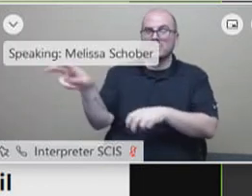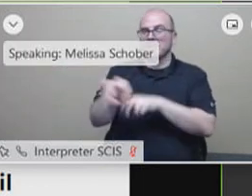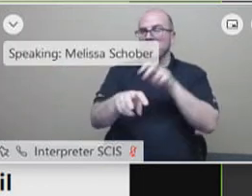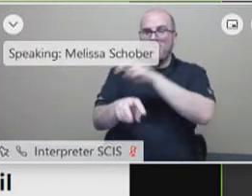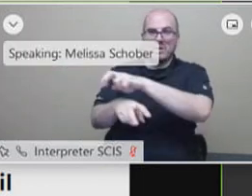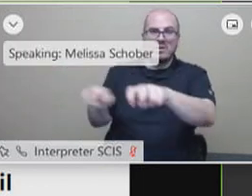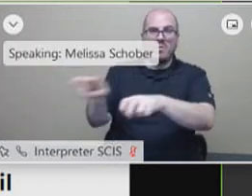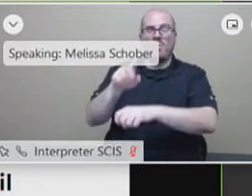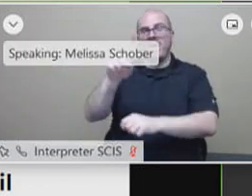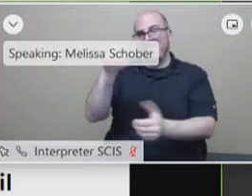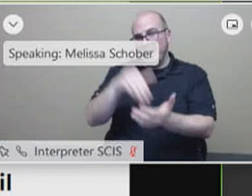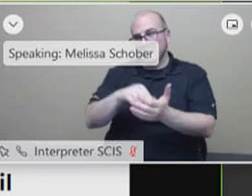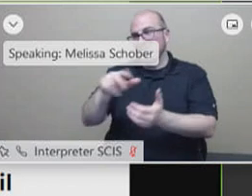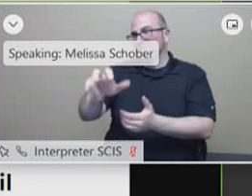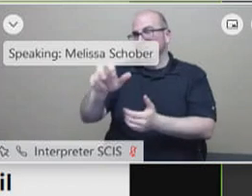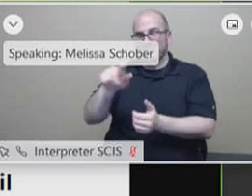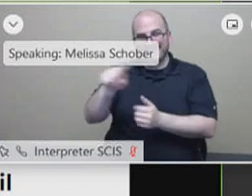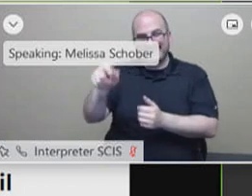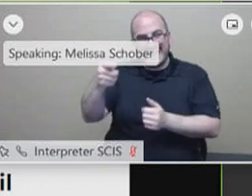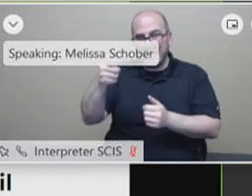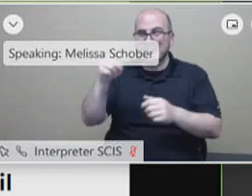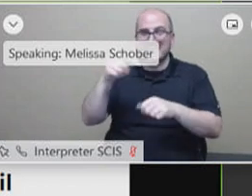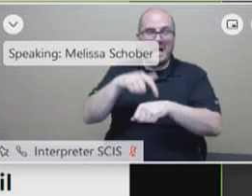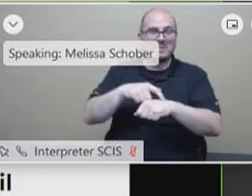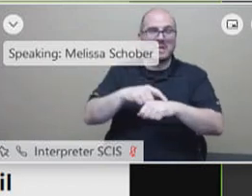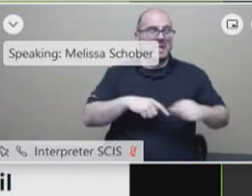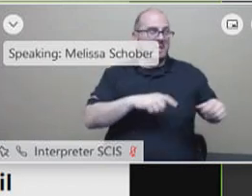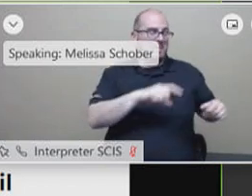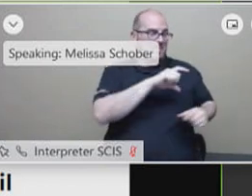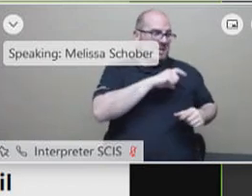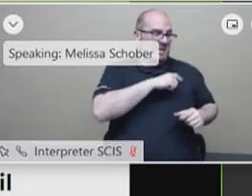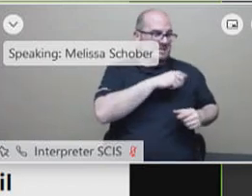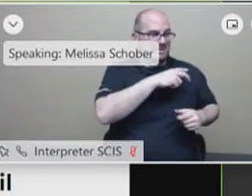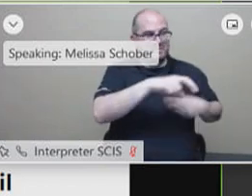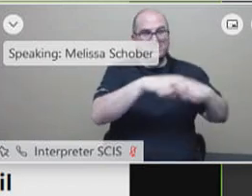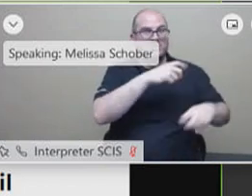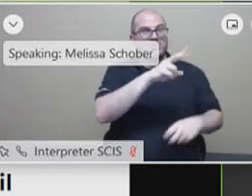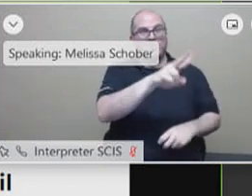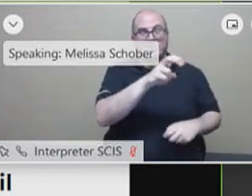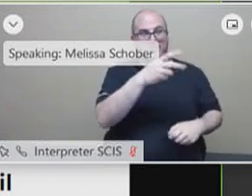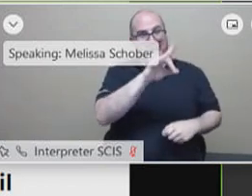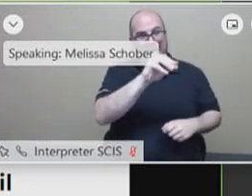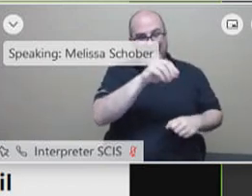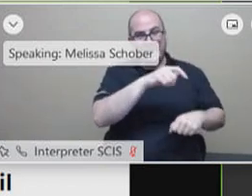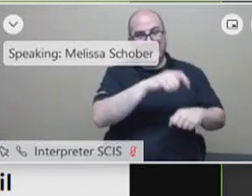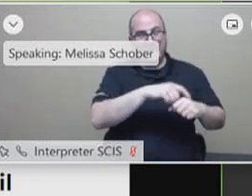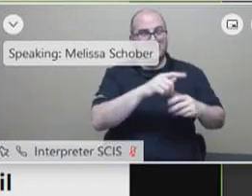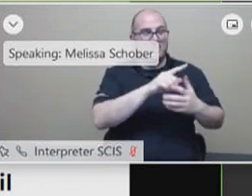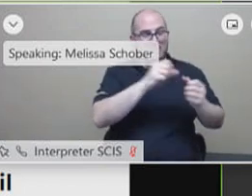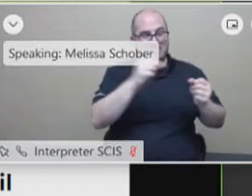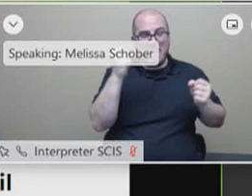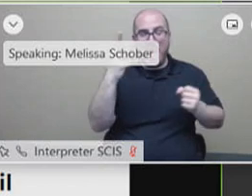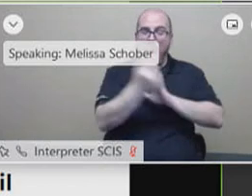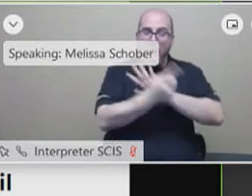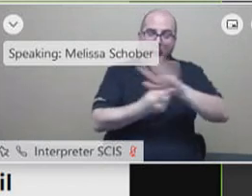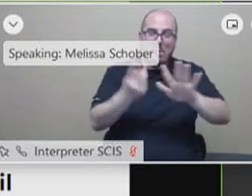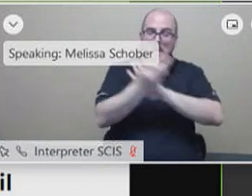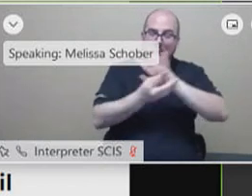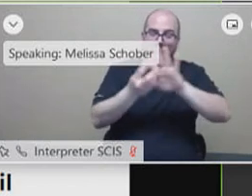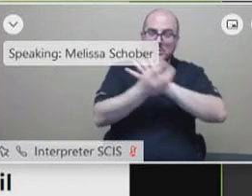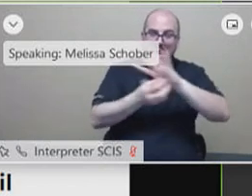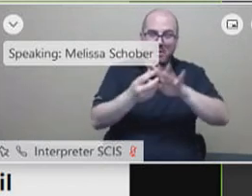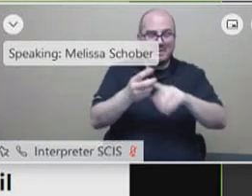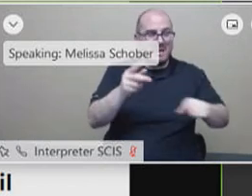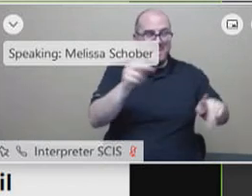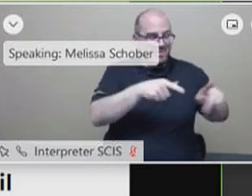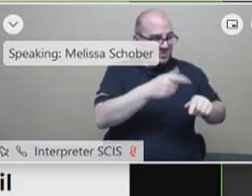1,310 times, and the City Schools Police has transported 280 times. Those are hours that men and women who are not trained in